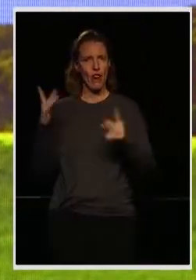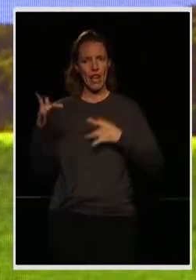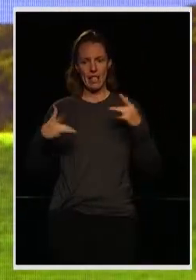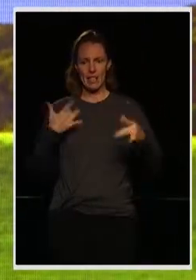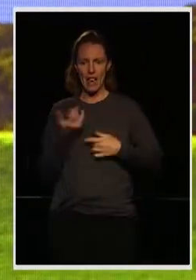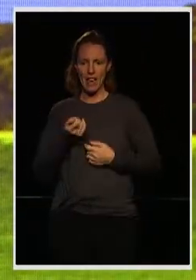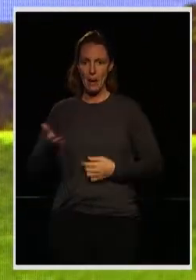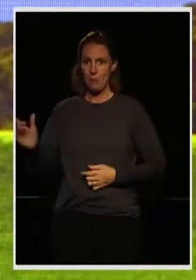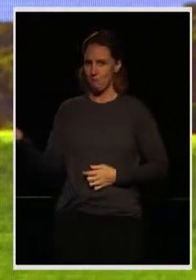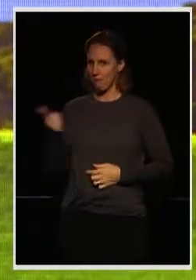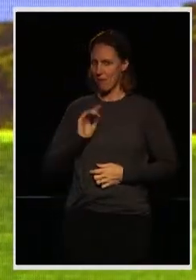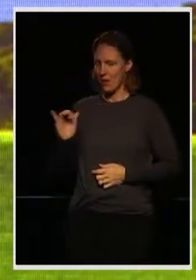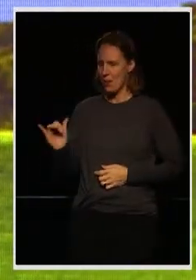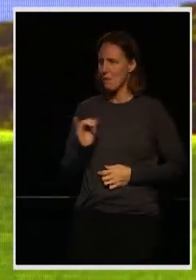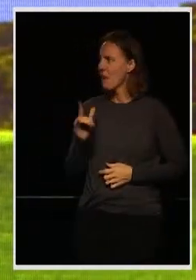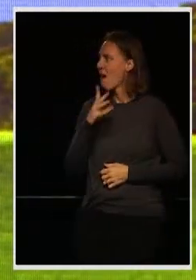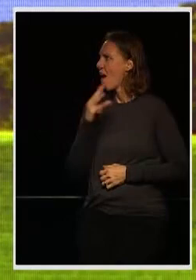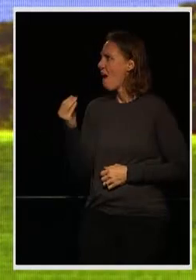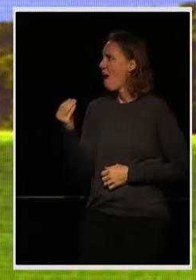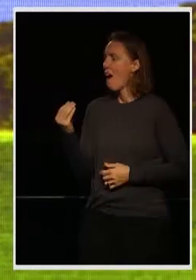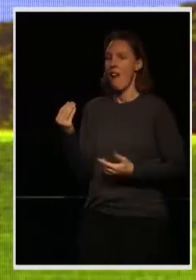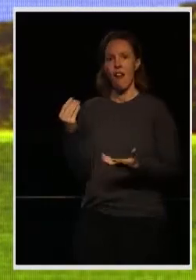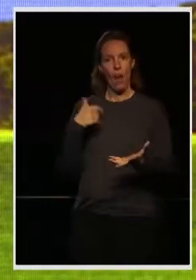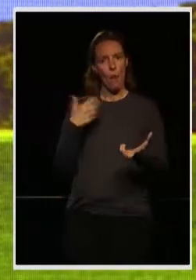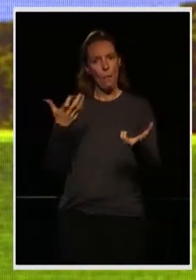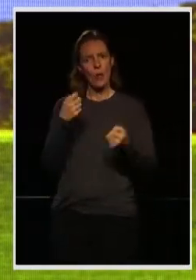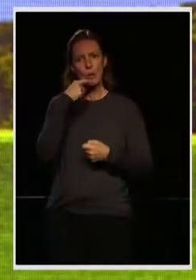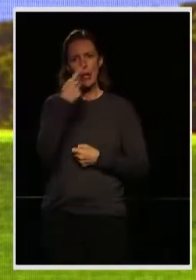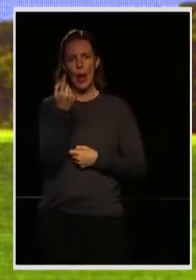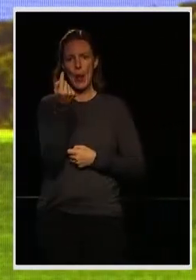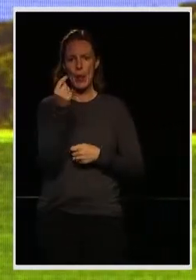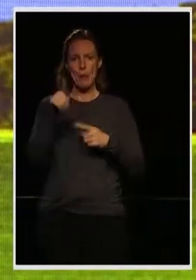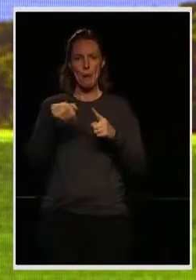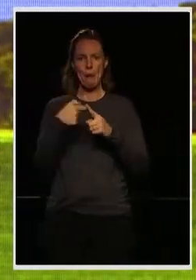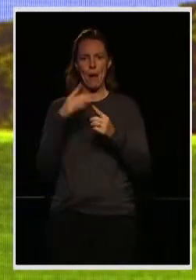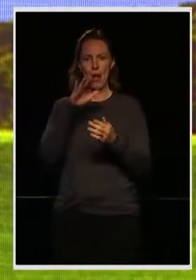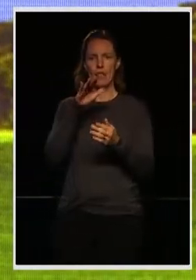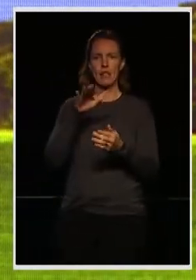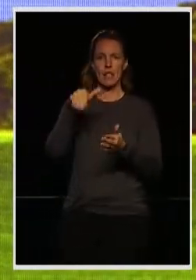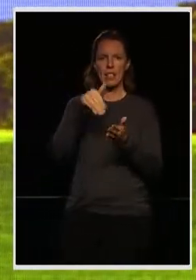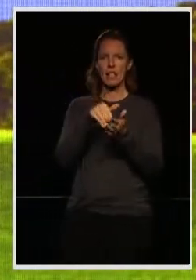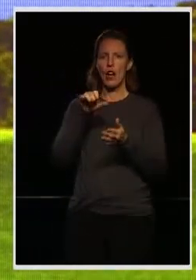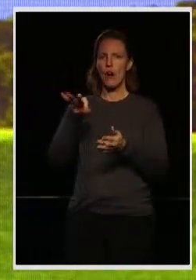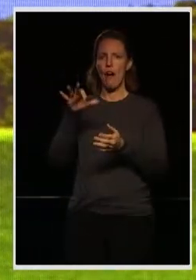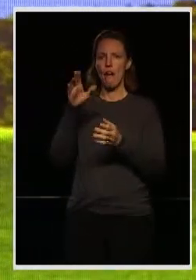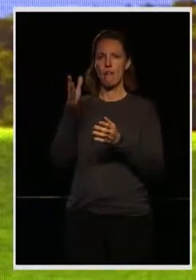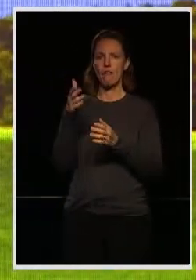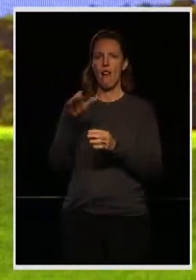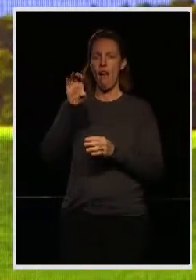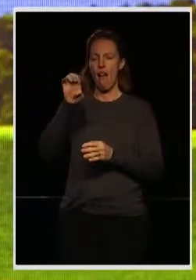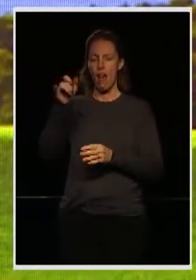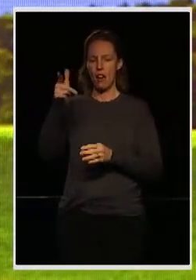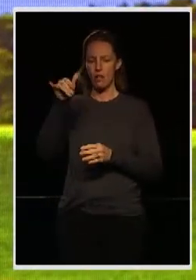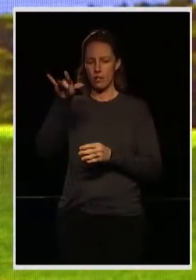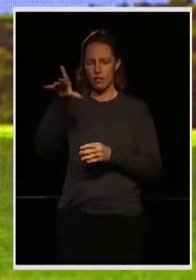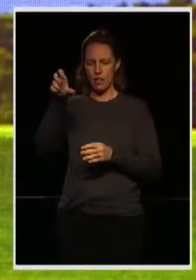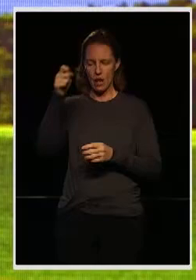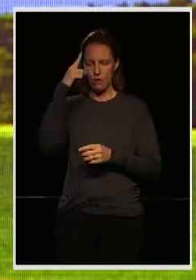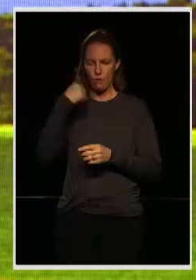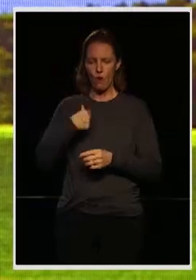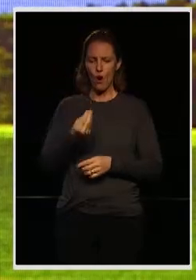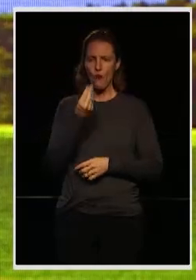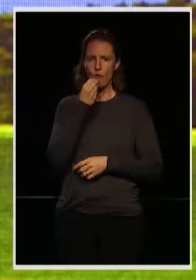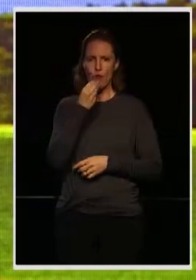as am I. And I wanted to tell you a little bit about the Center of Excellence. So the Center of Excellence for Food and Agriculture at